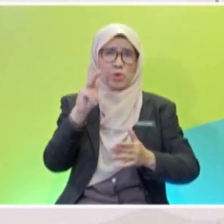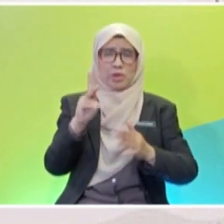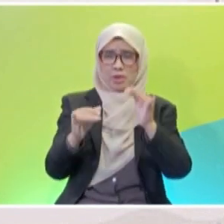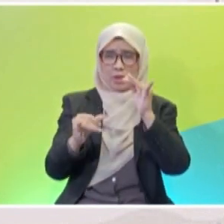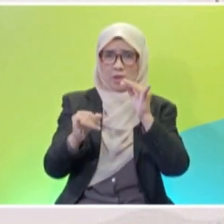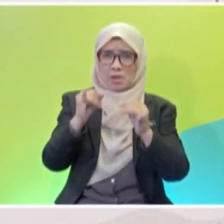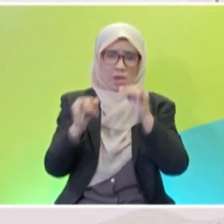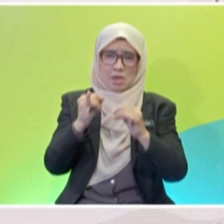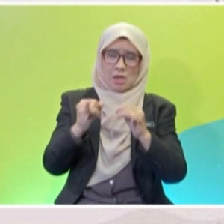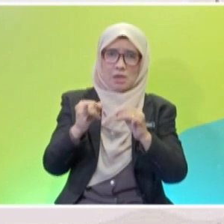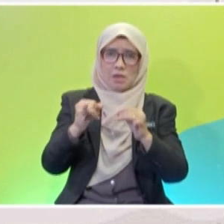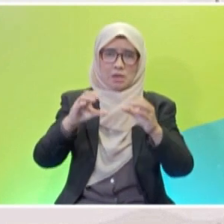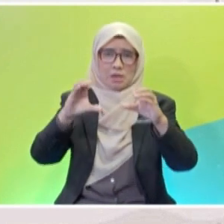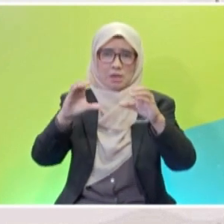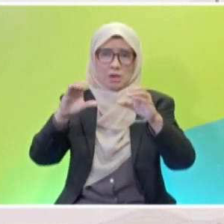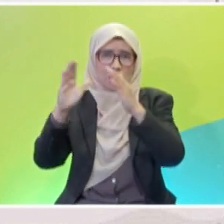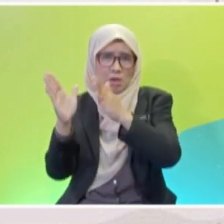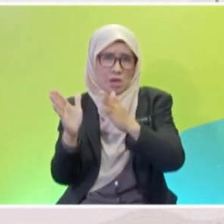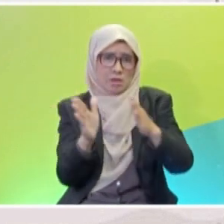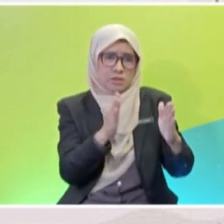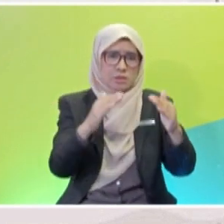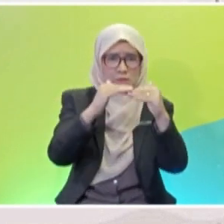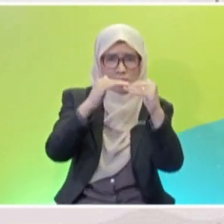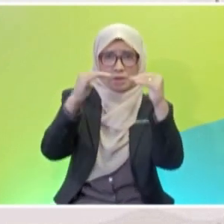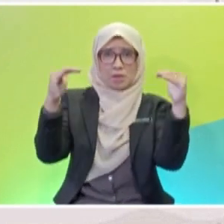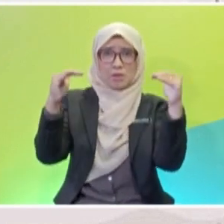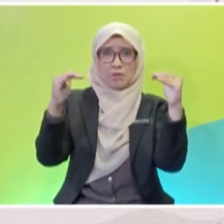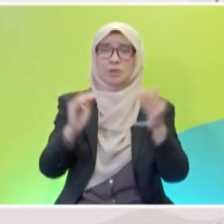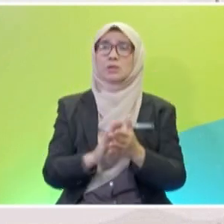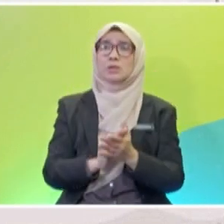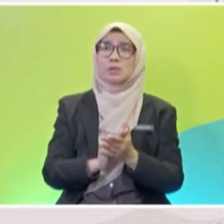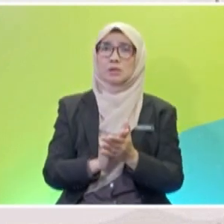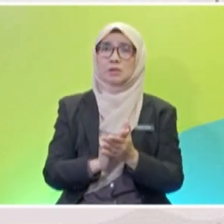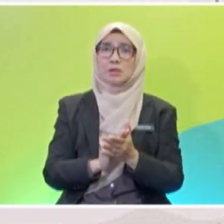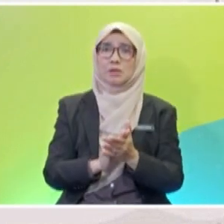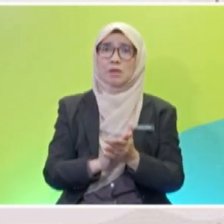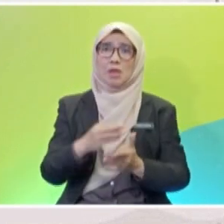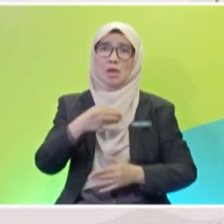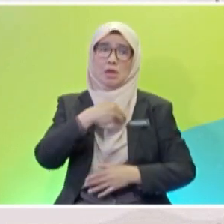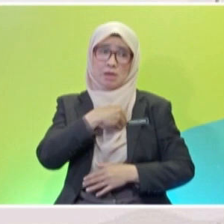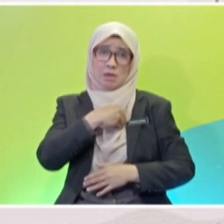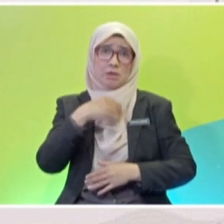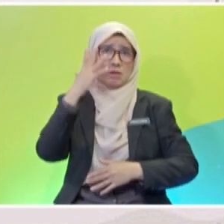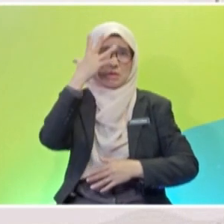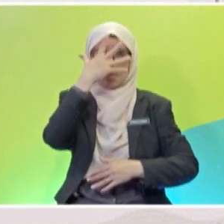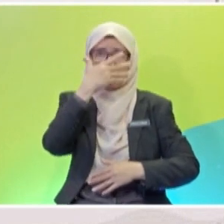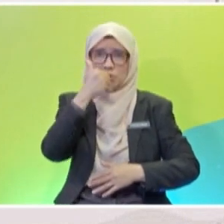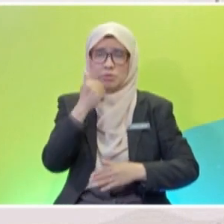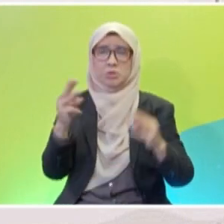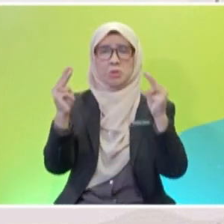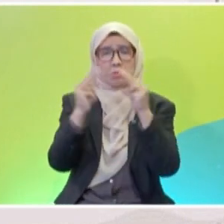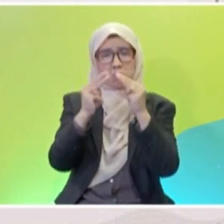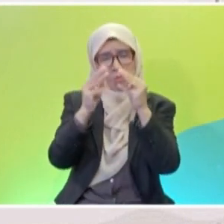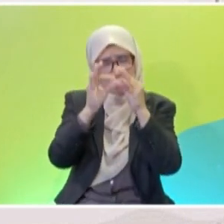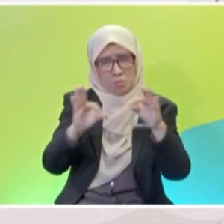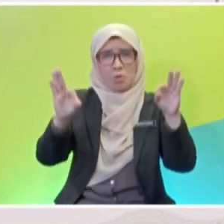extreme level. Okay. And what's better? Natural beauty, inner beauty. That beauty will